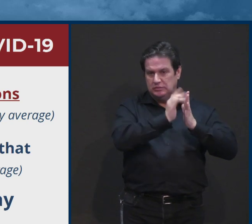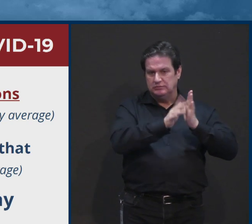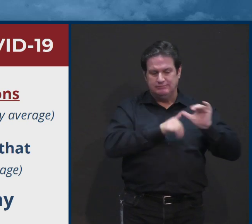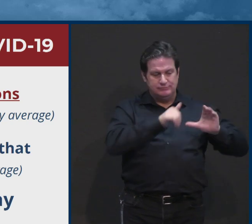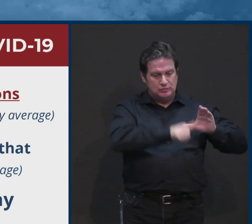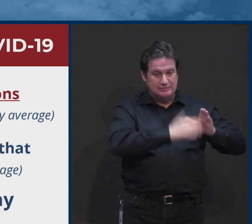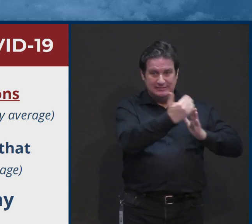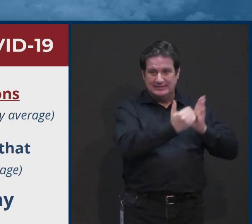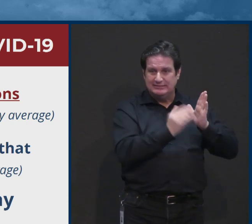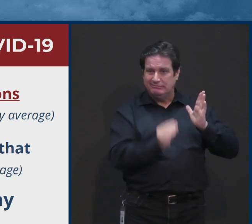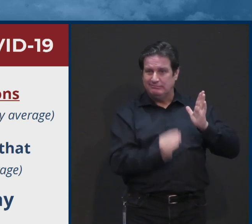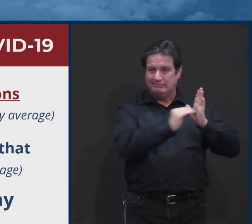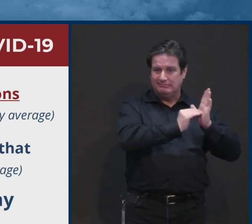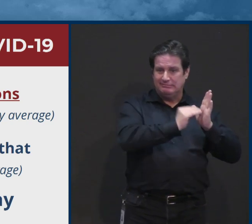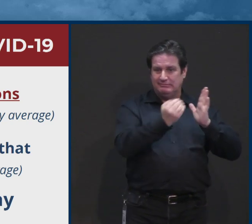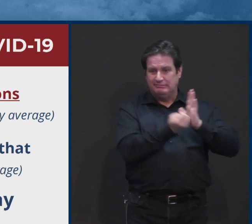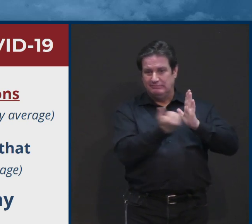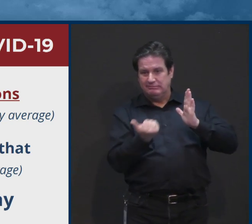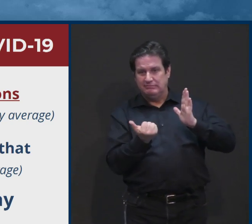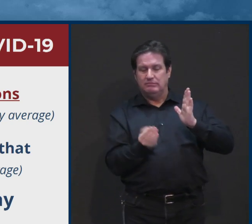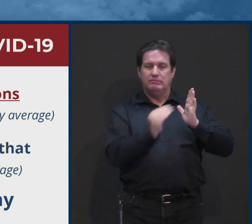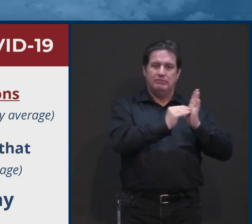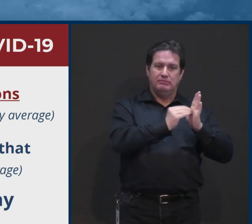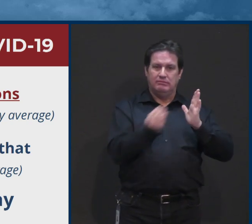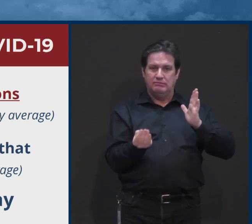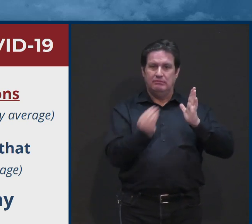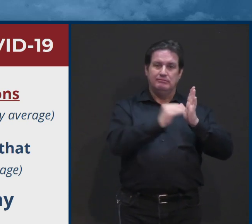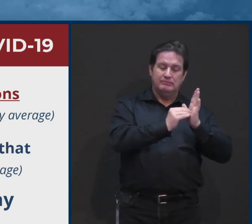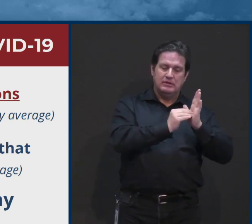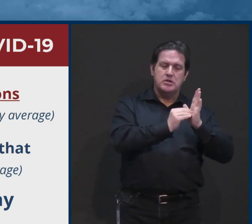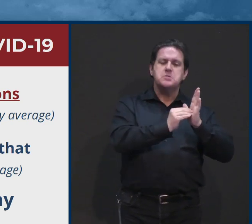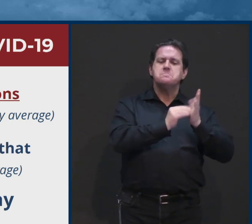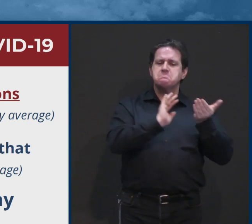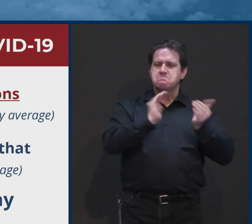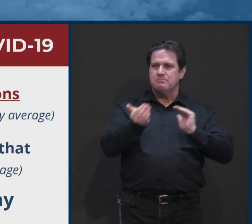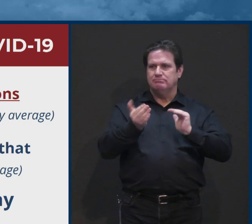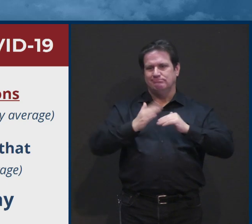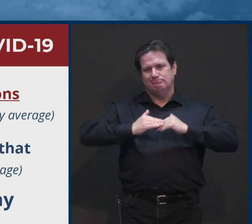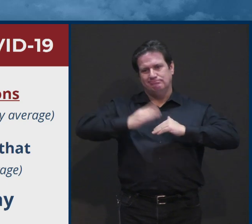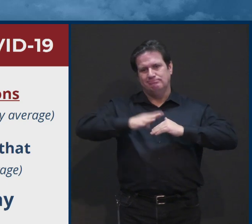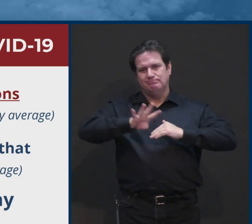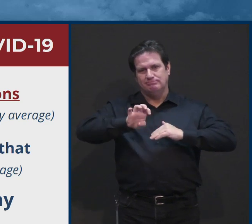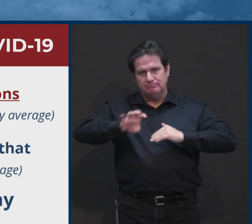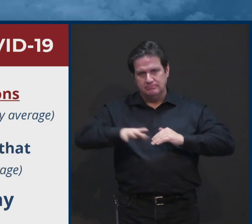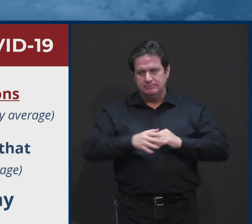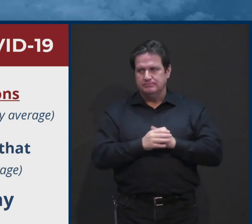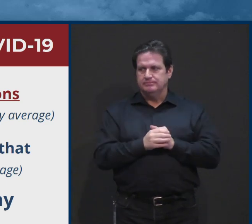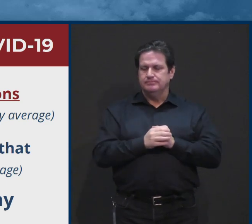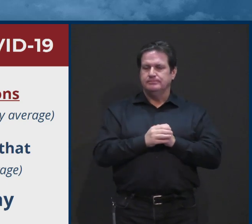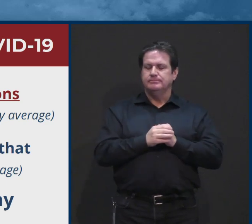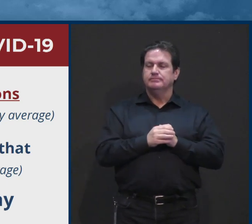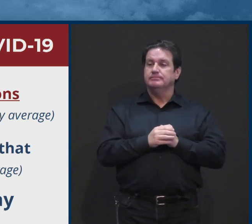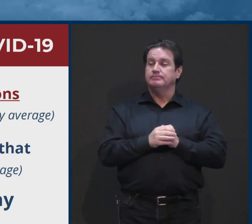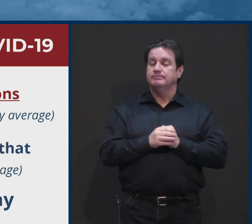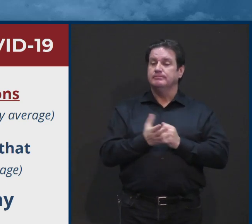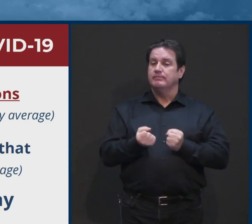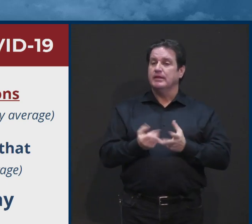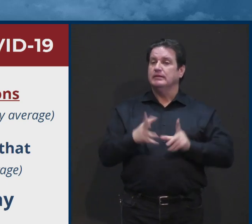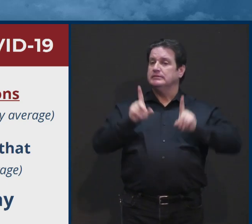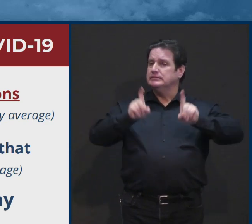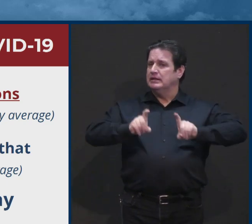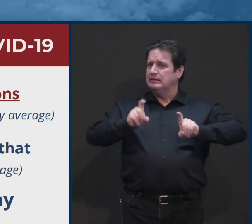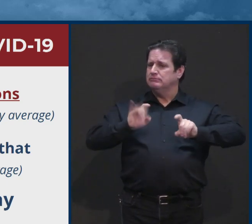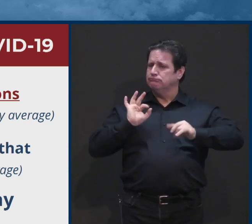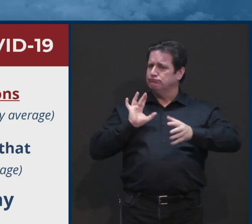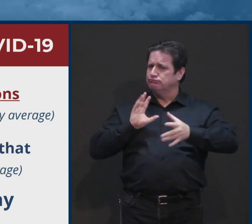a benchmark to think about the current number of cases at 440. The total number of tests that we've done